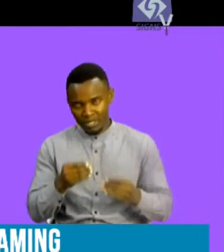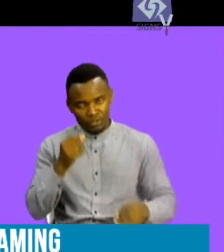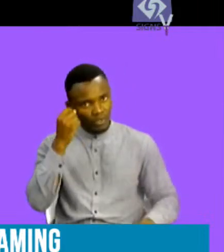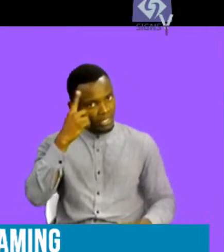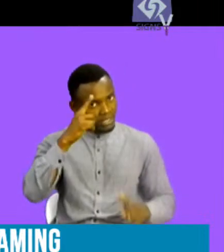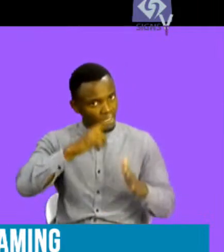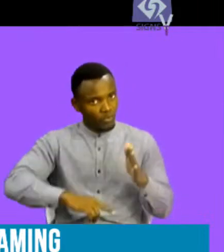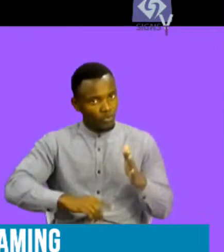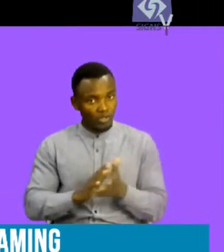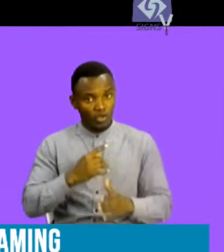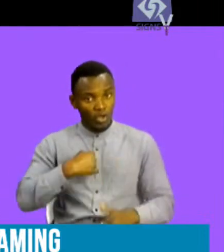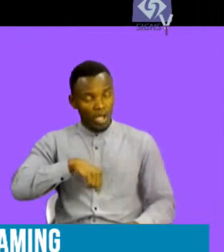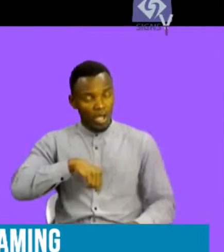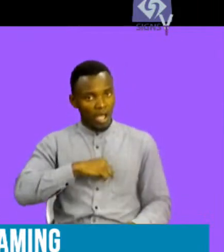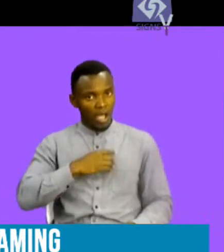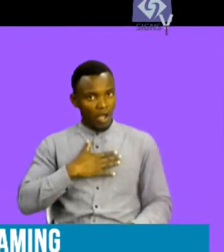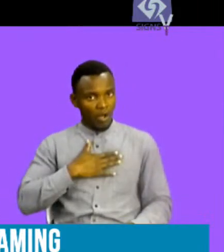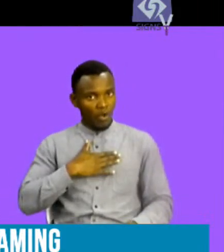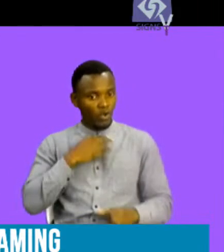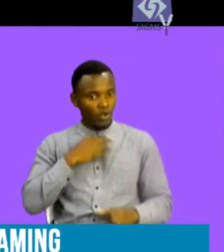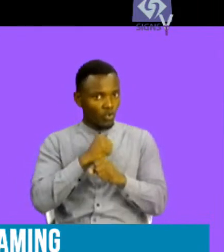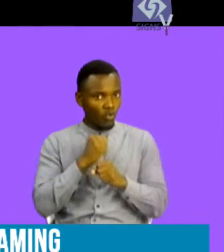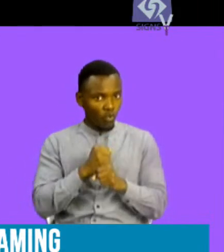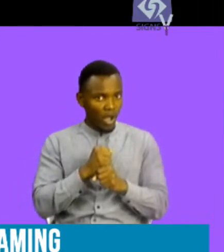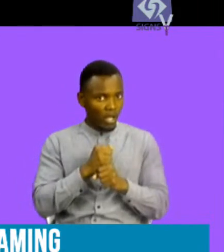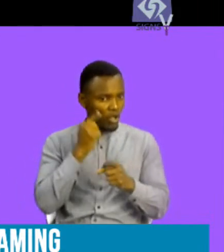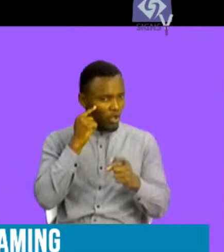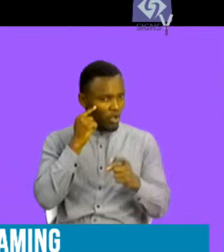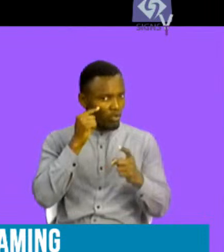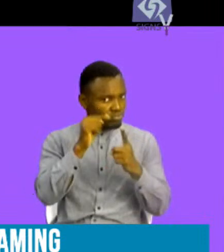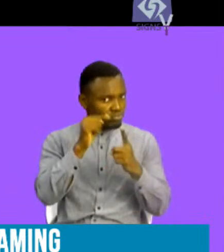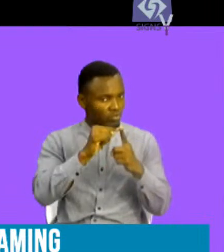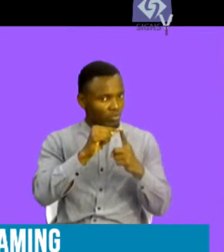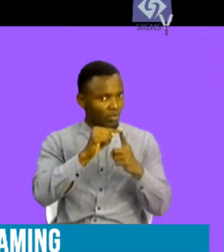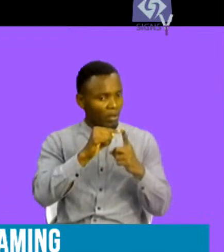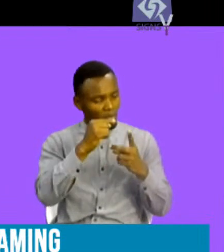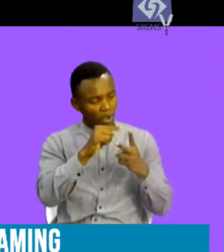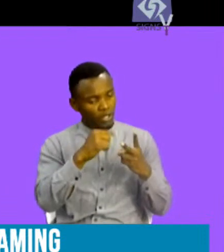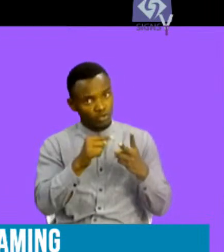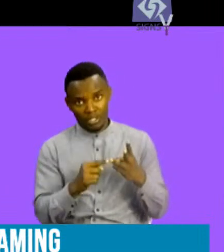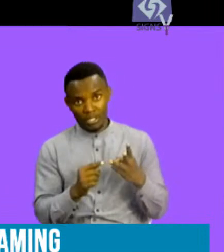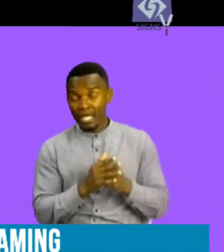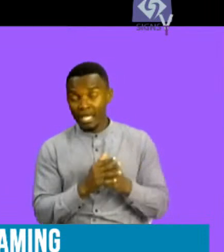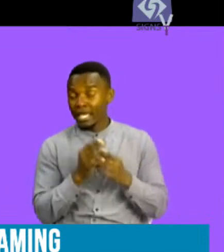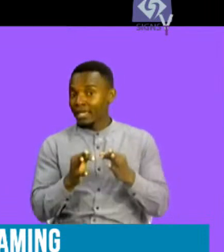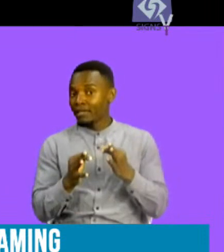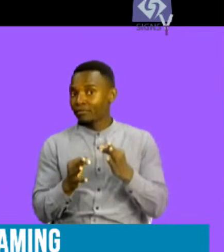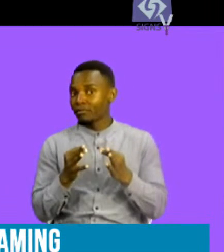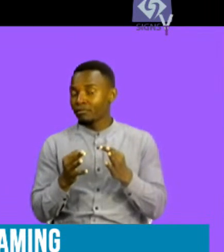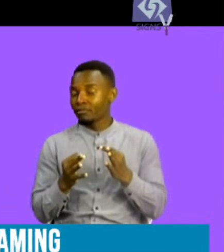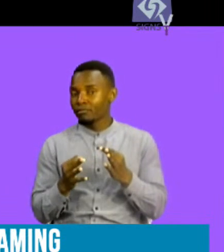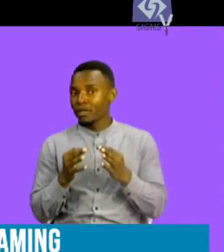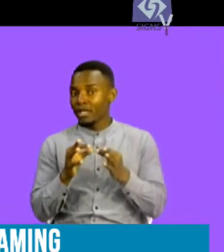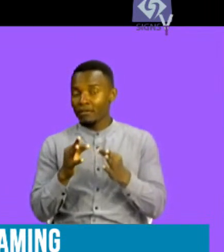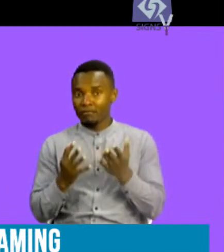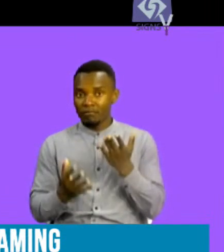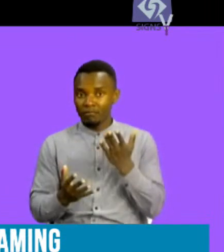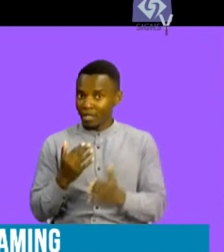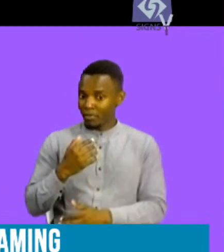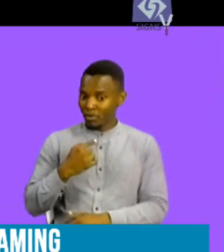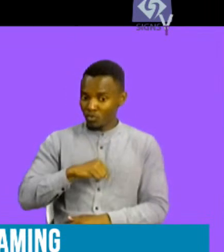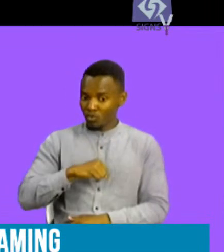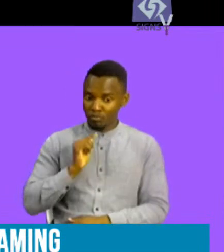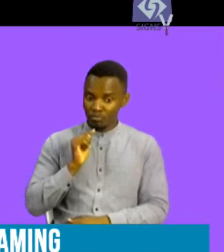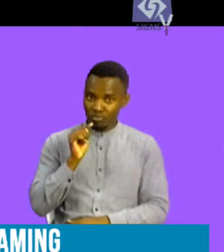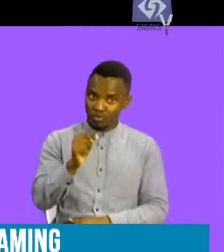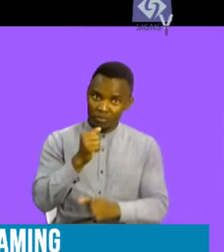look at objective ABC. Yeah. So if we have, for example, come to do assessment for persons with disabilities for